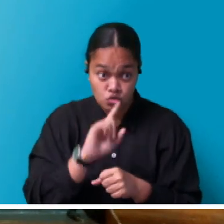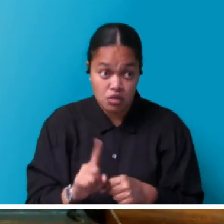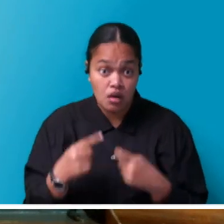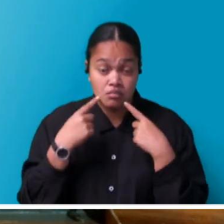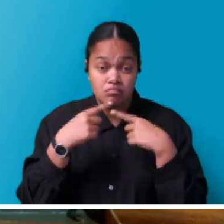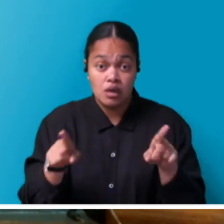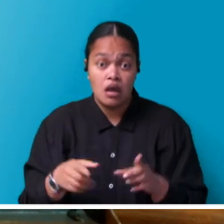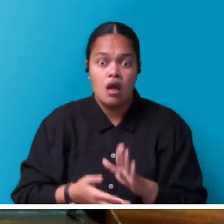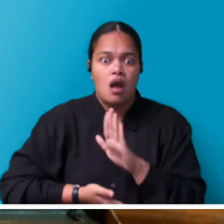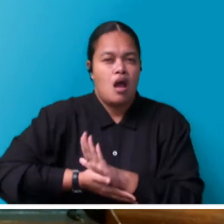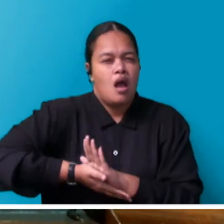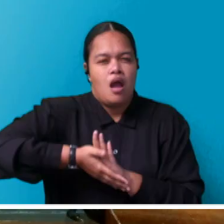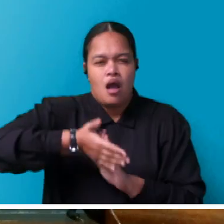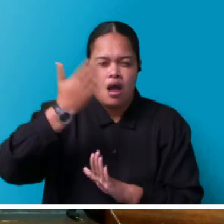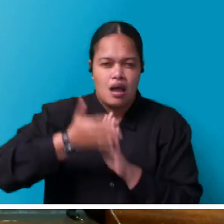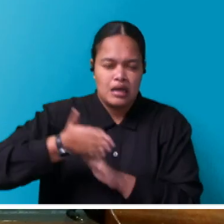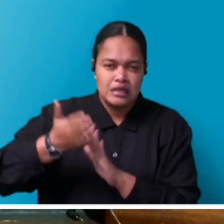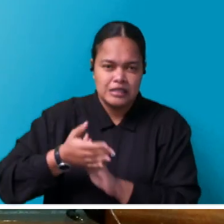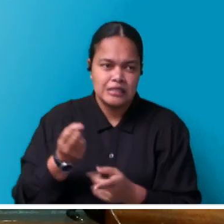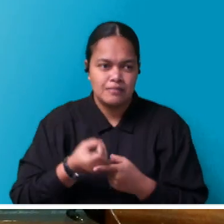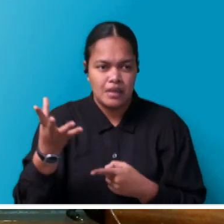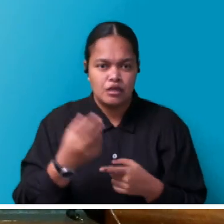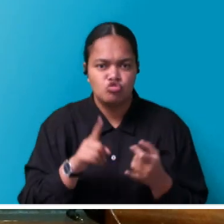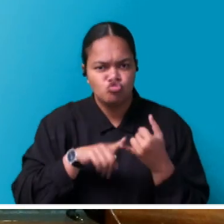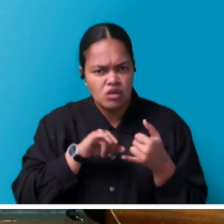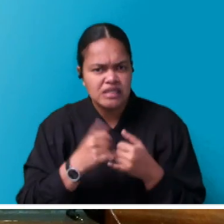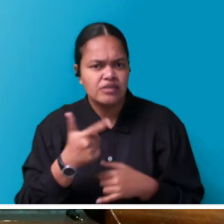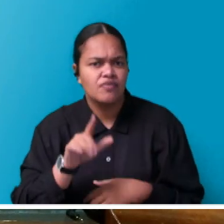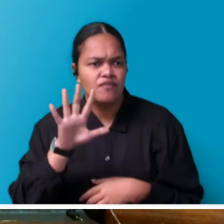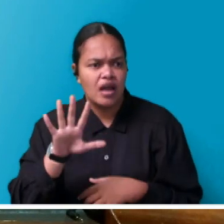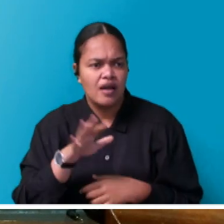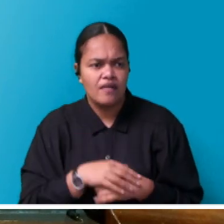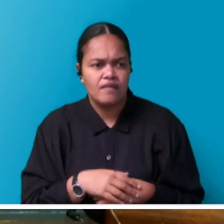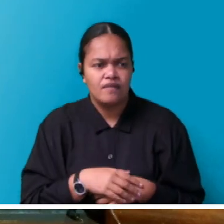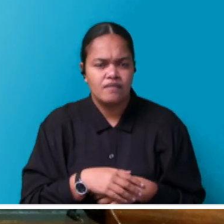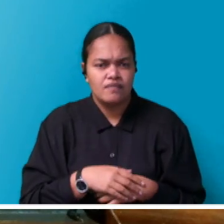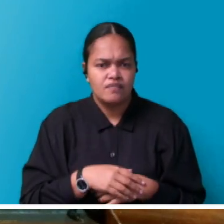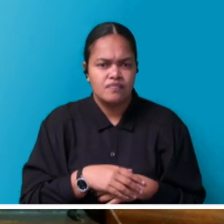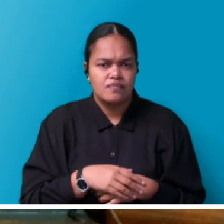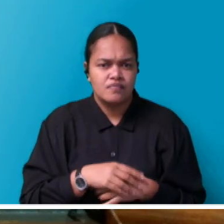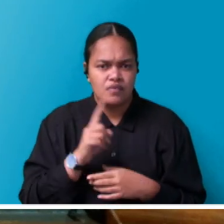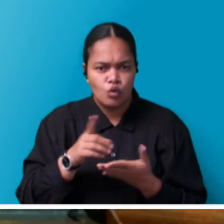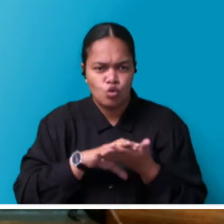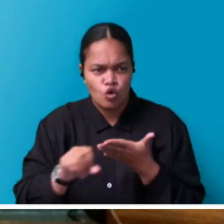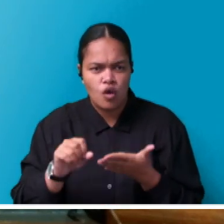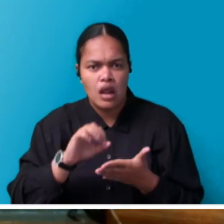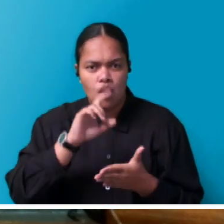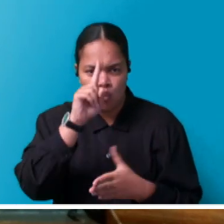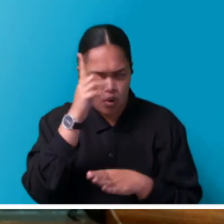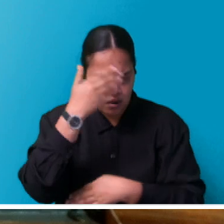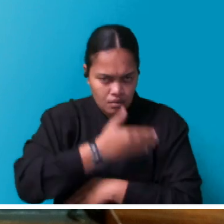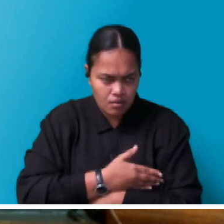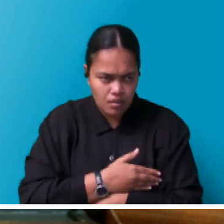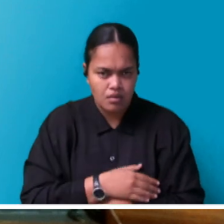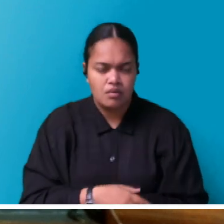the highest spenders, US $75 to US $200 per night. That's more than the average US